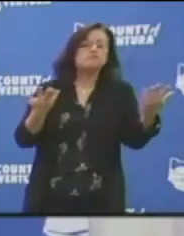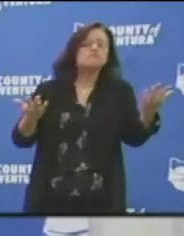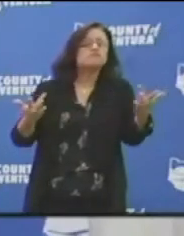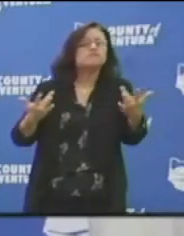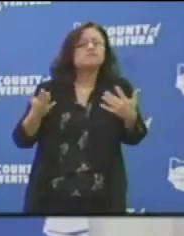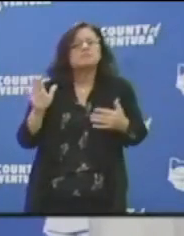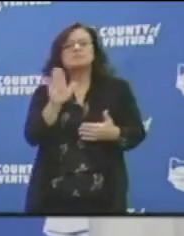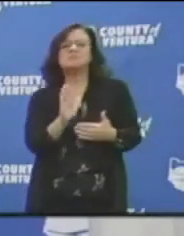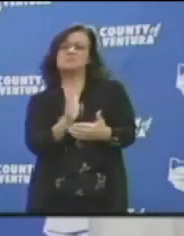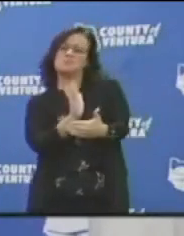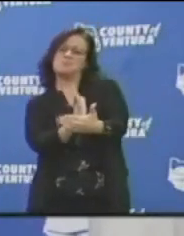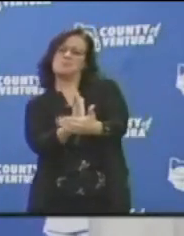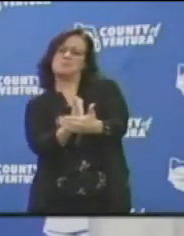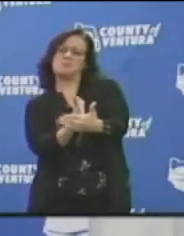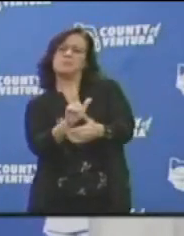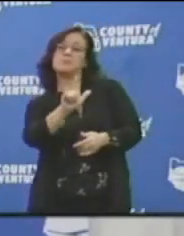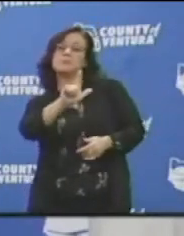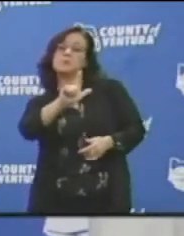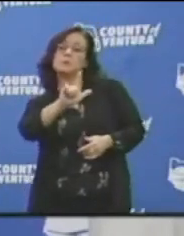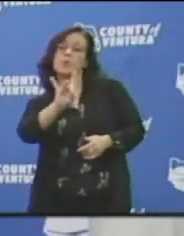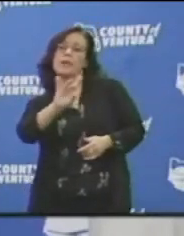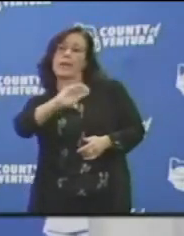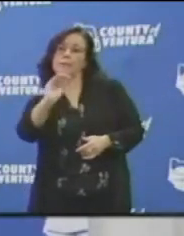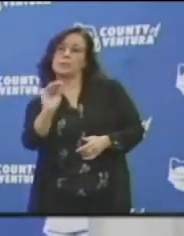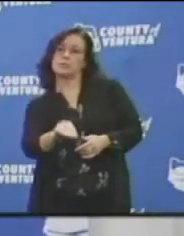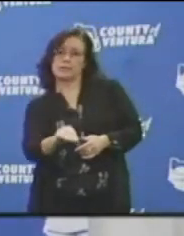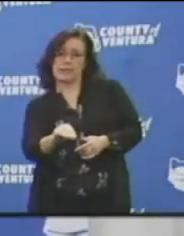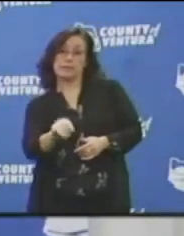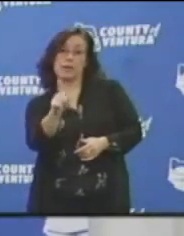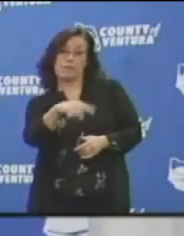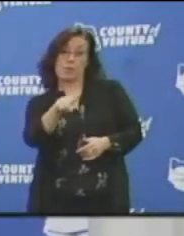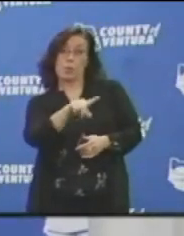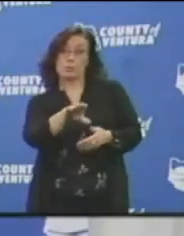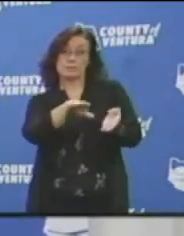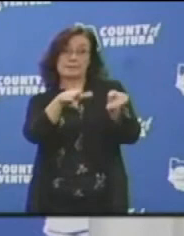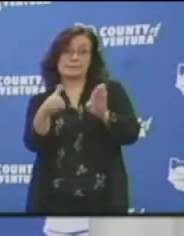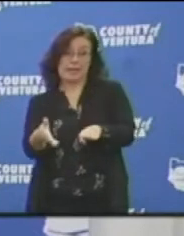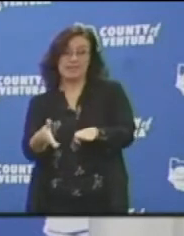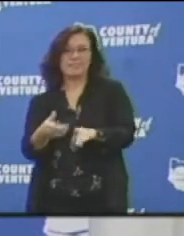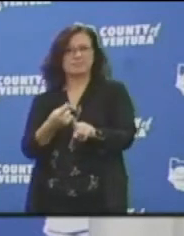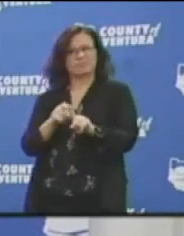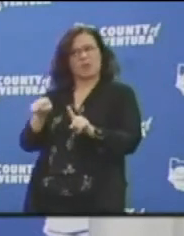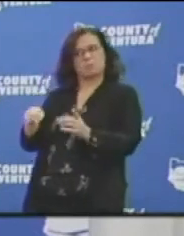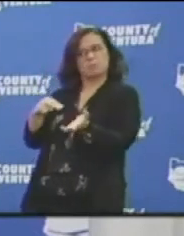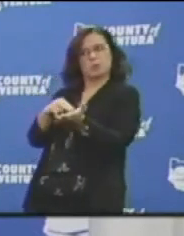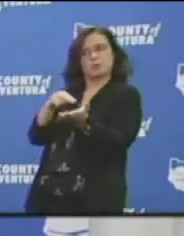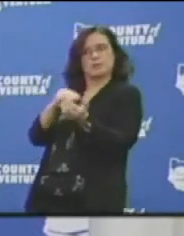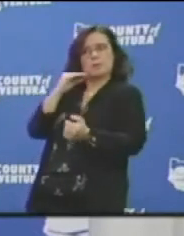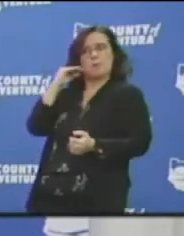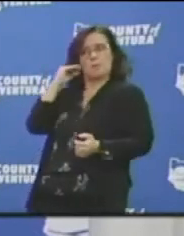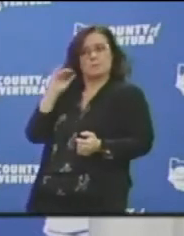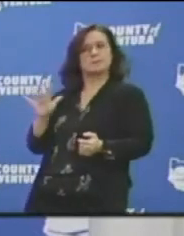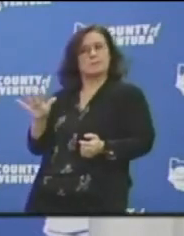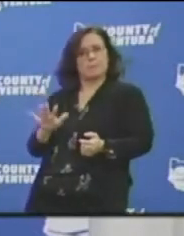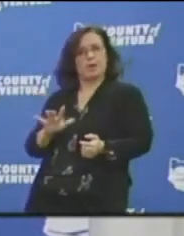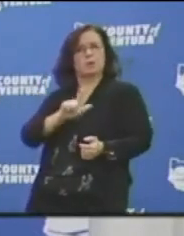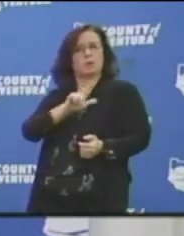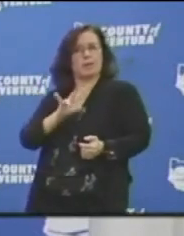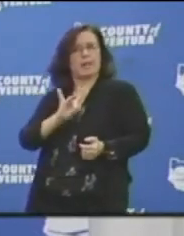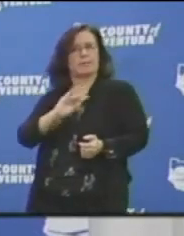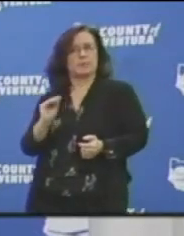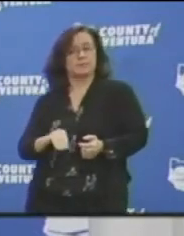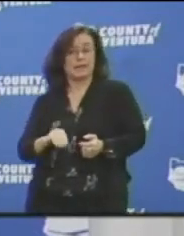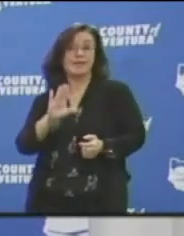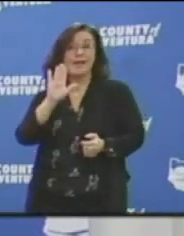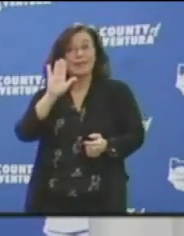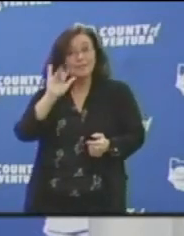28% of those deaths were from our long-term care facilities. And I think we were probably one of the best